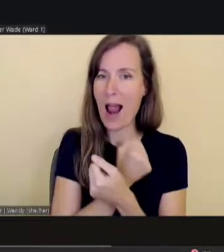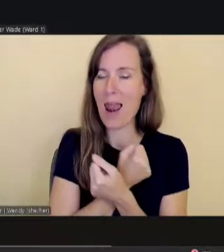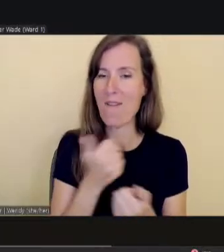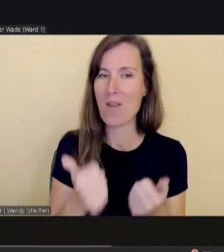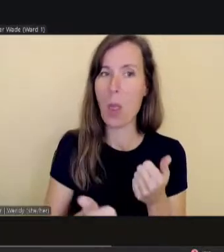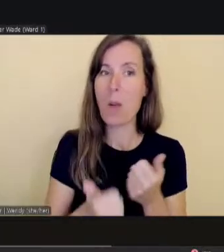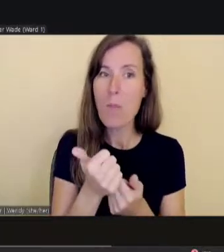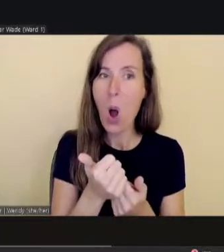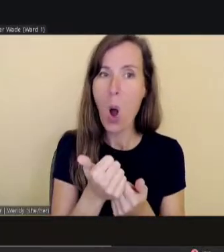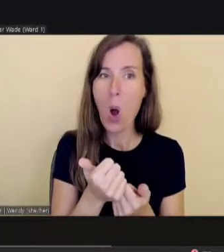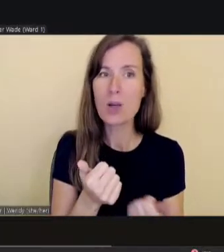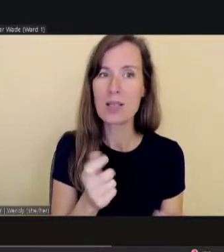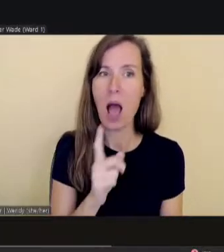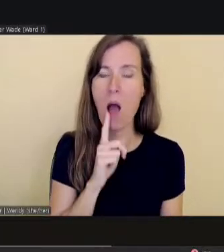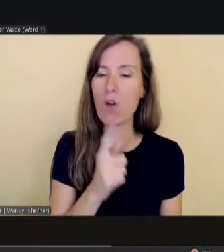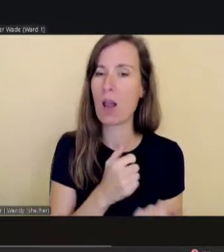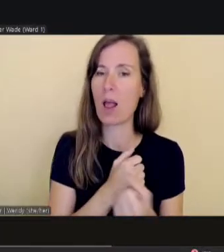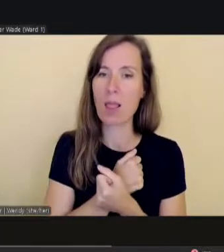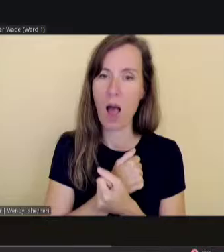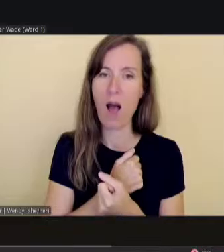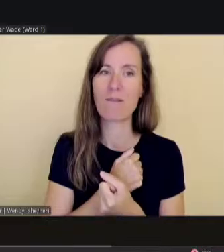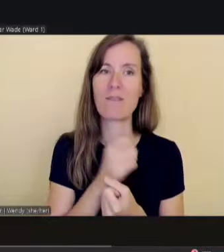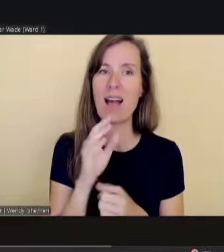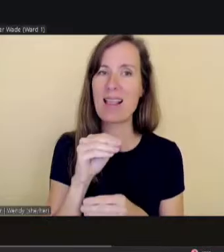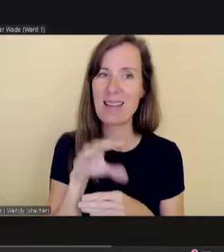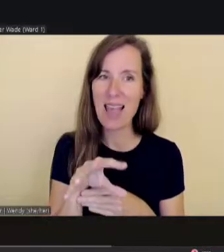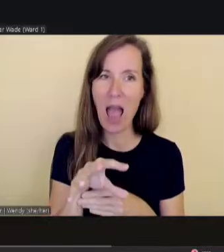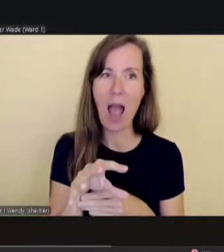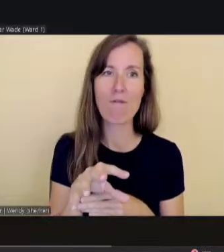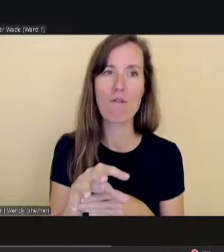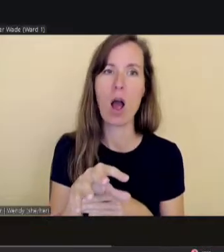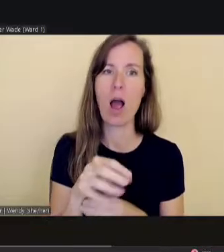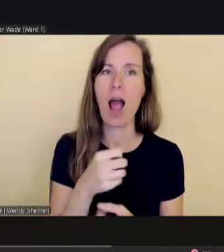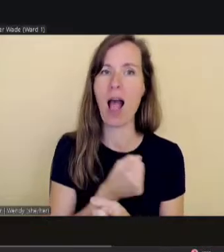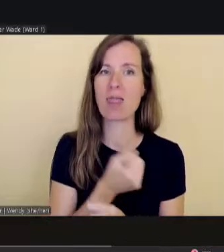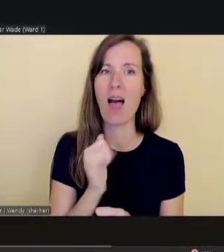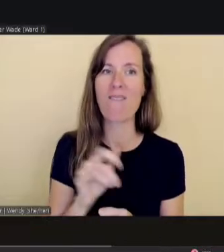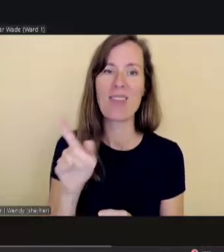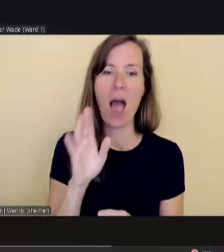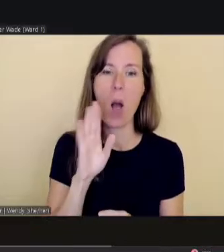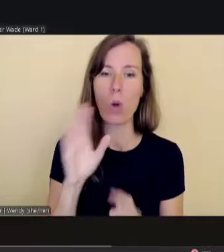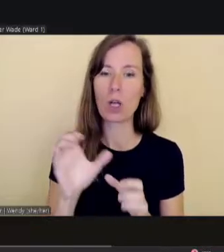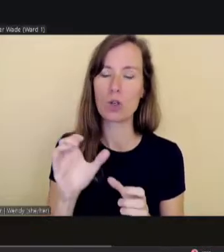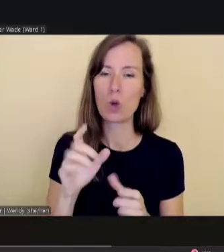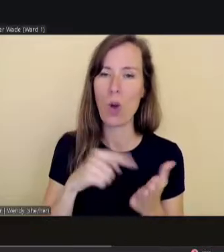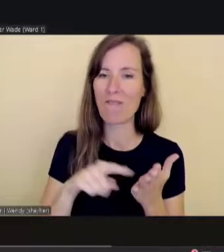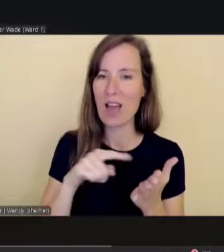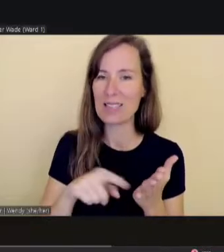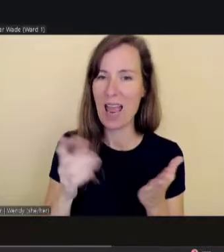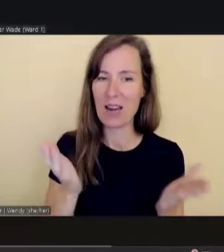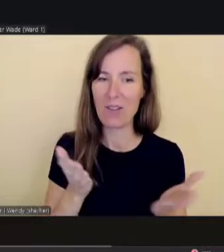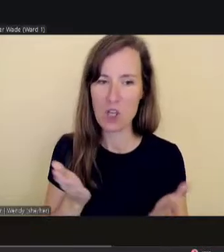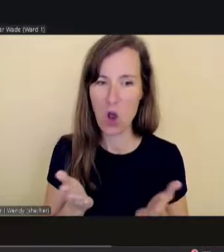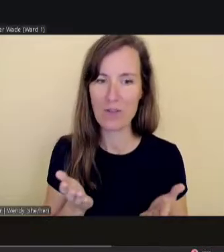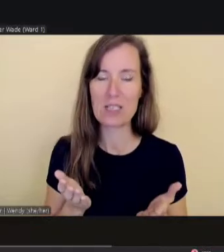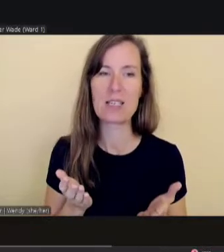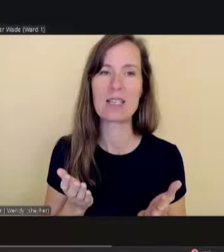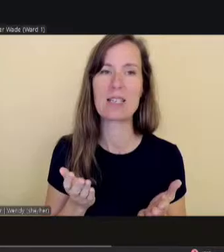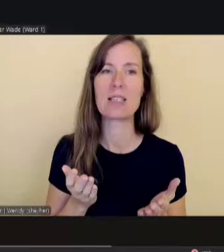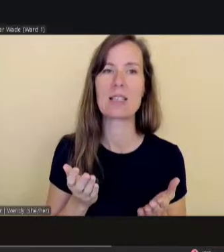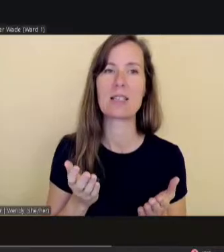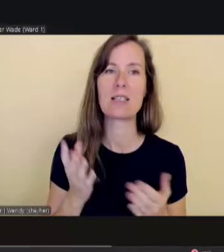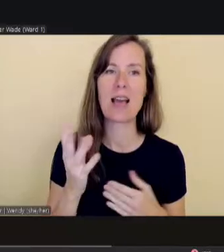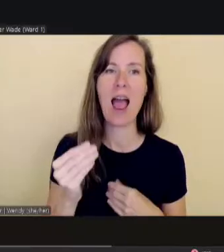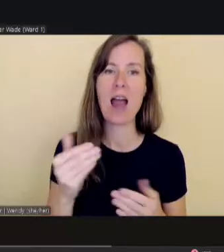love the camera. I love the fact that we're going to do investigative services and our new officers joining